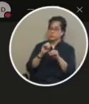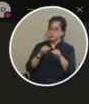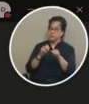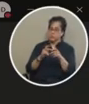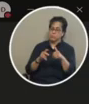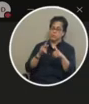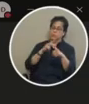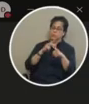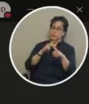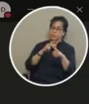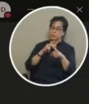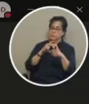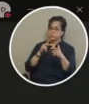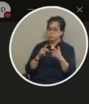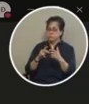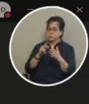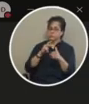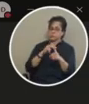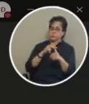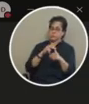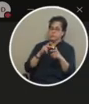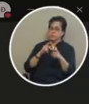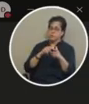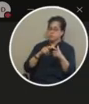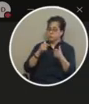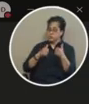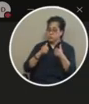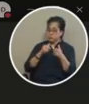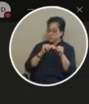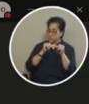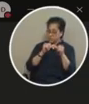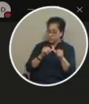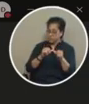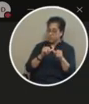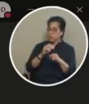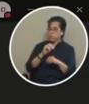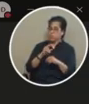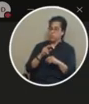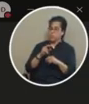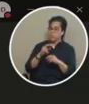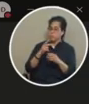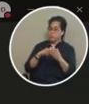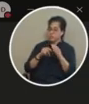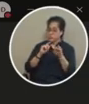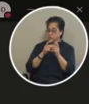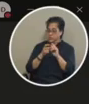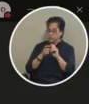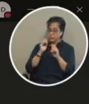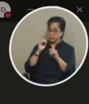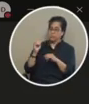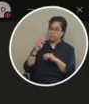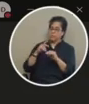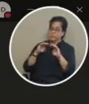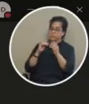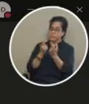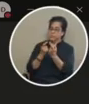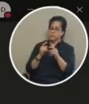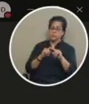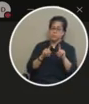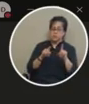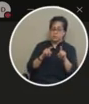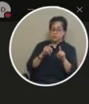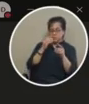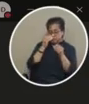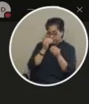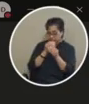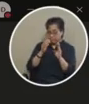prioritize what's going to continue to move forward, and then any amendments again we'll be bringing back to council, either as notifications that they're being suspended